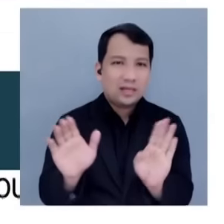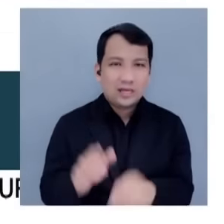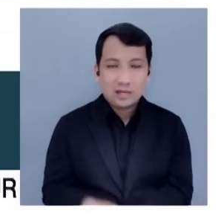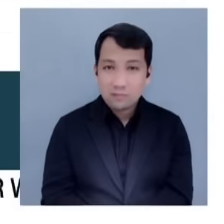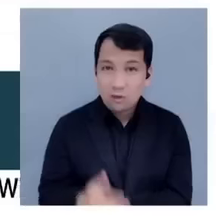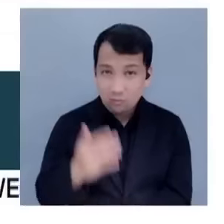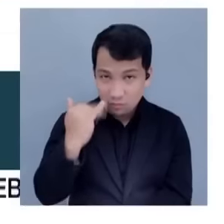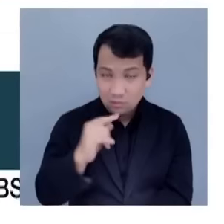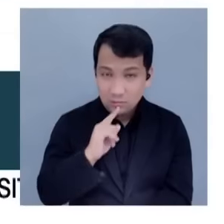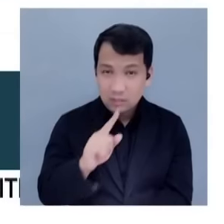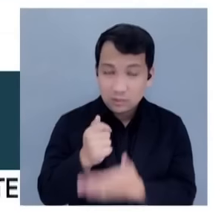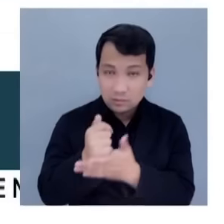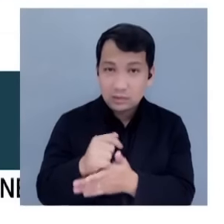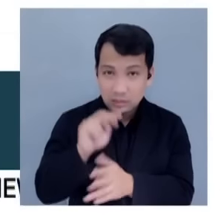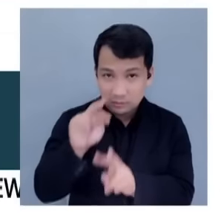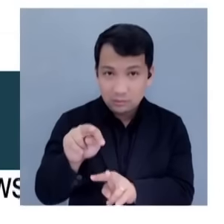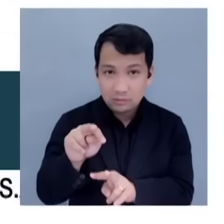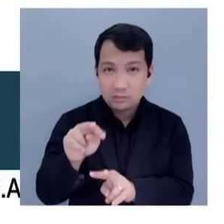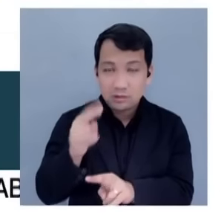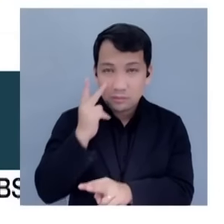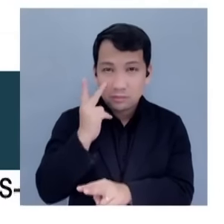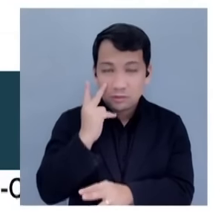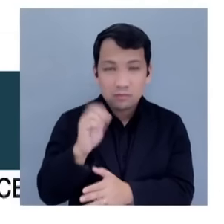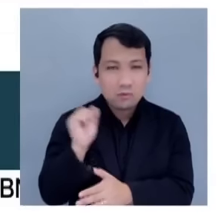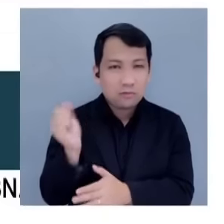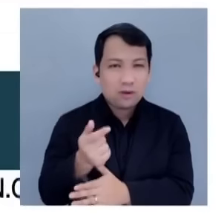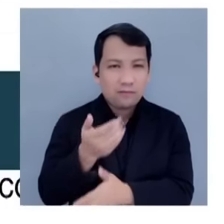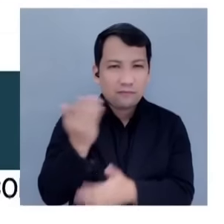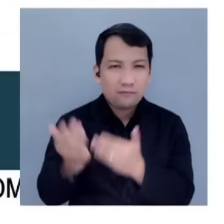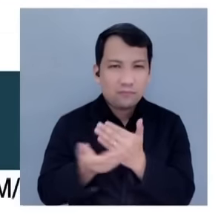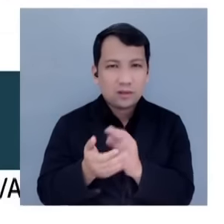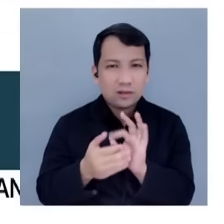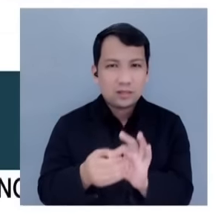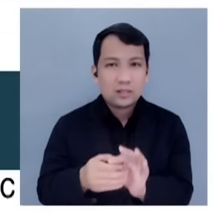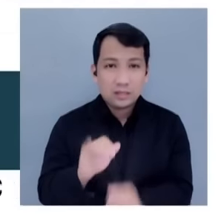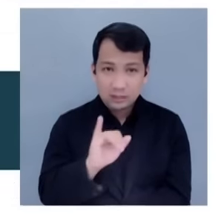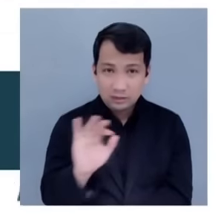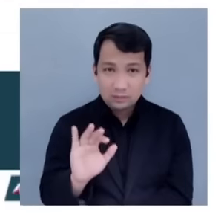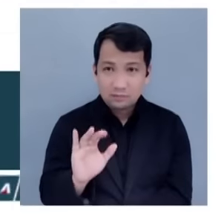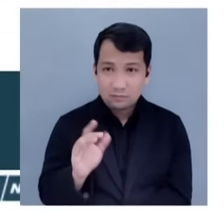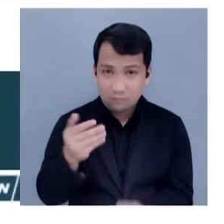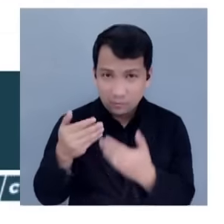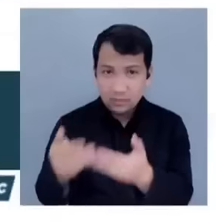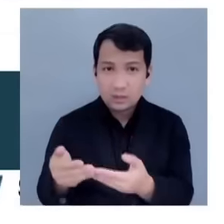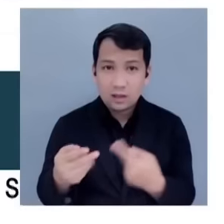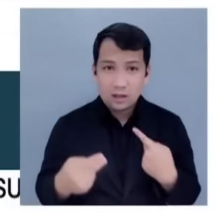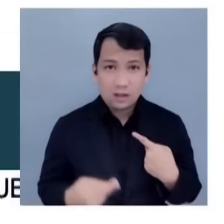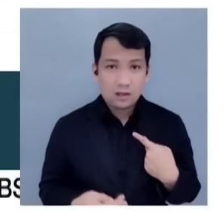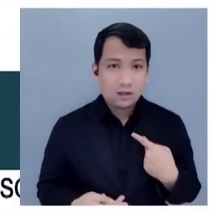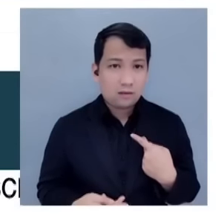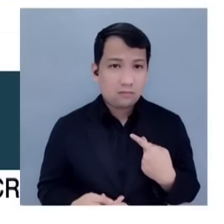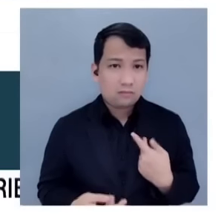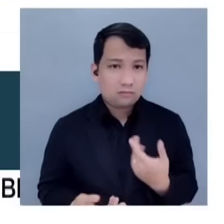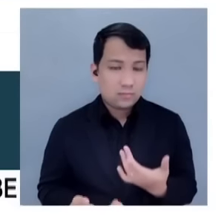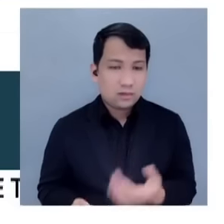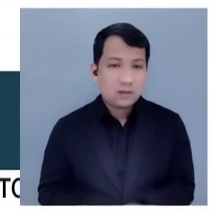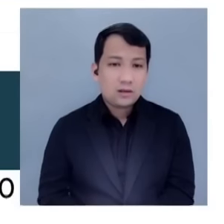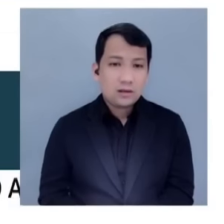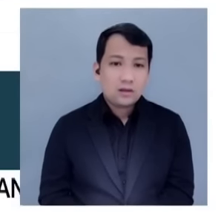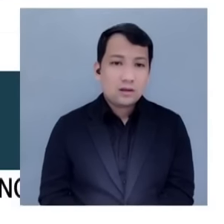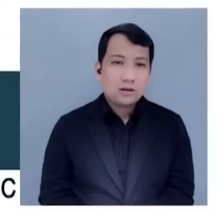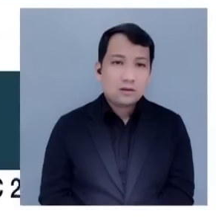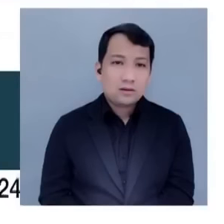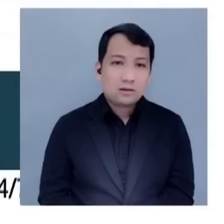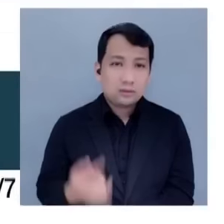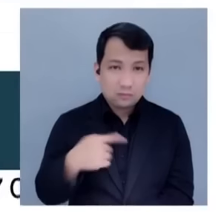are looking at the possibility of also filing, if these ads are still in this